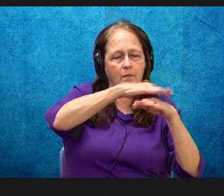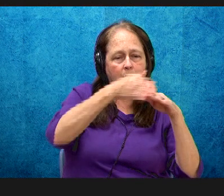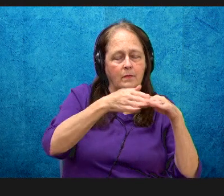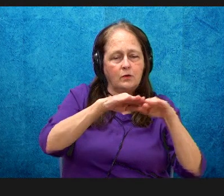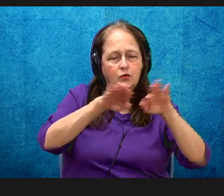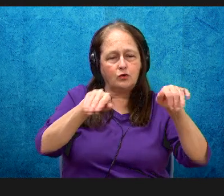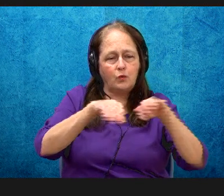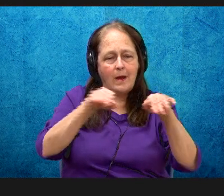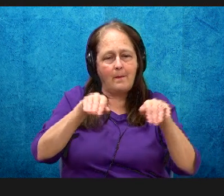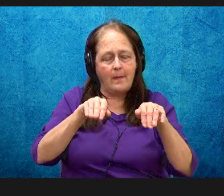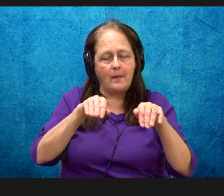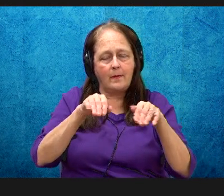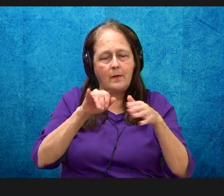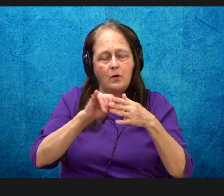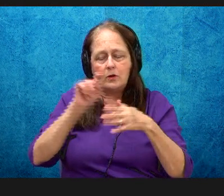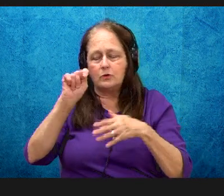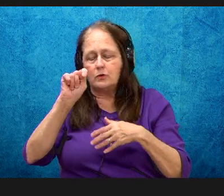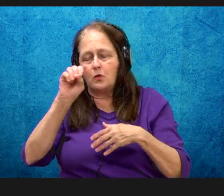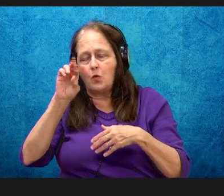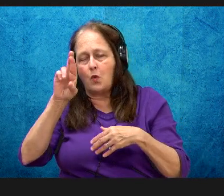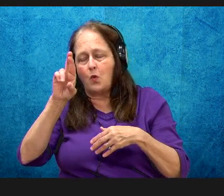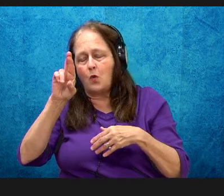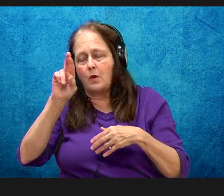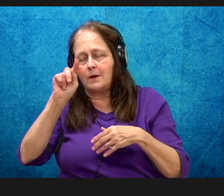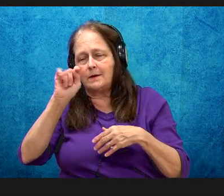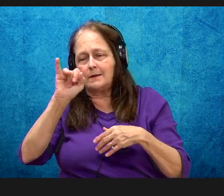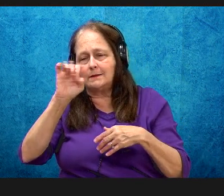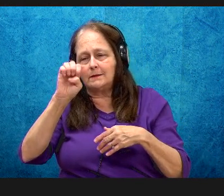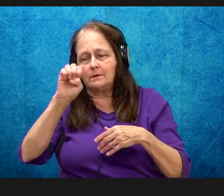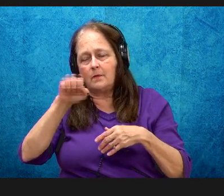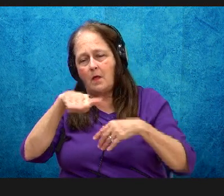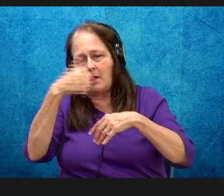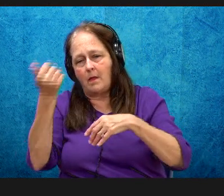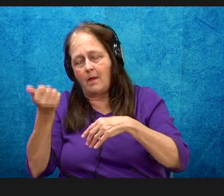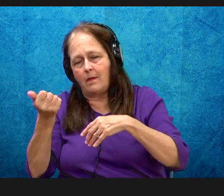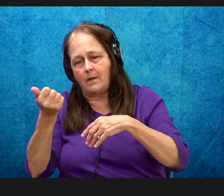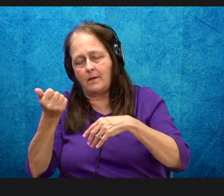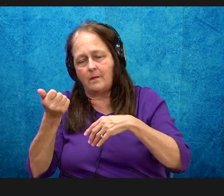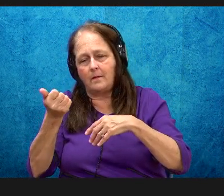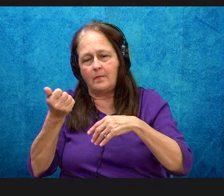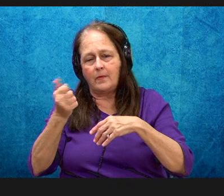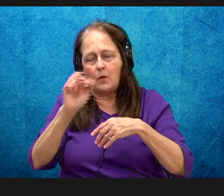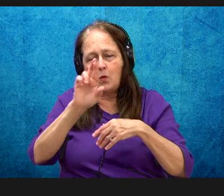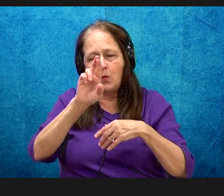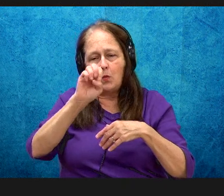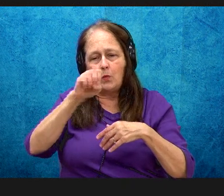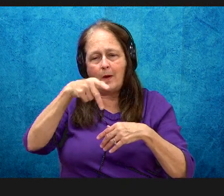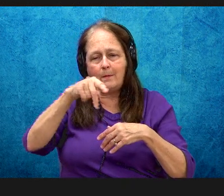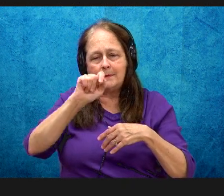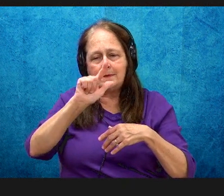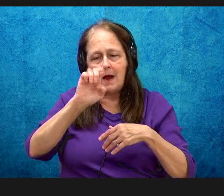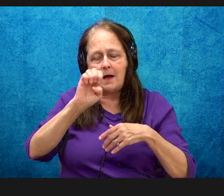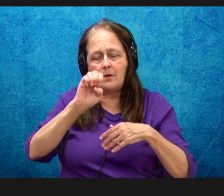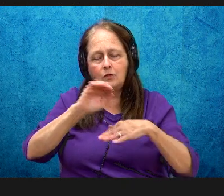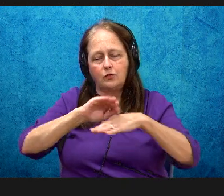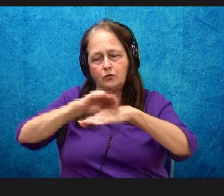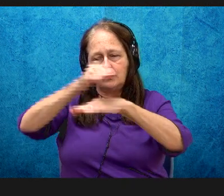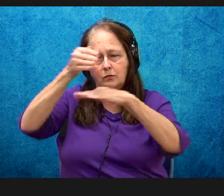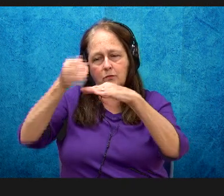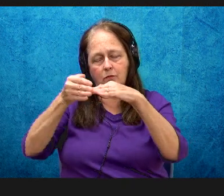swim. But the tortoises, on the other hand, again, it talked about their shells being